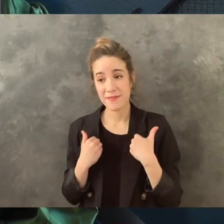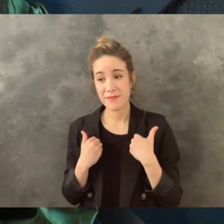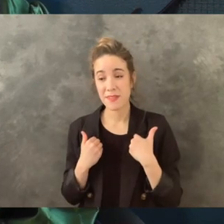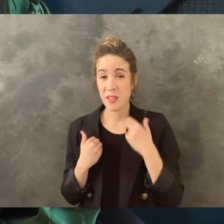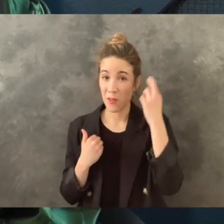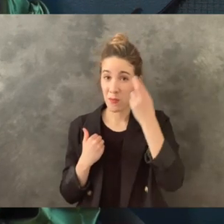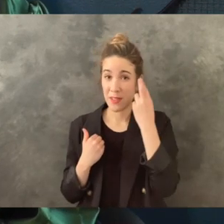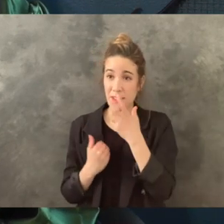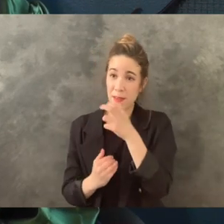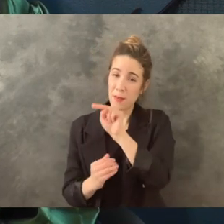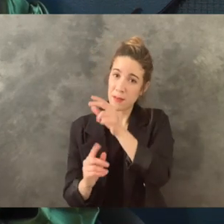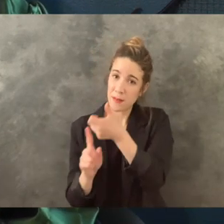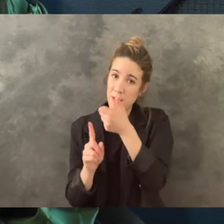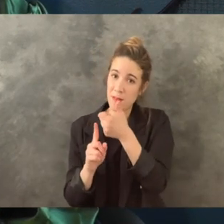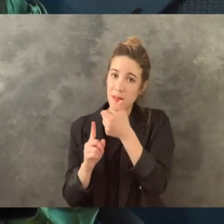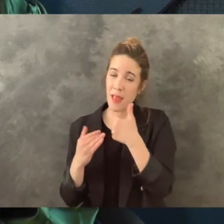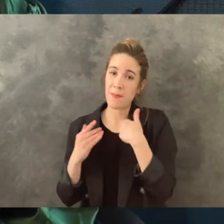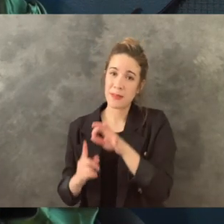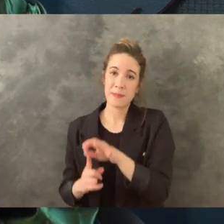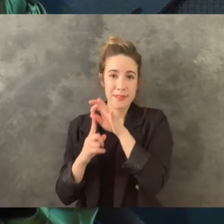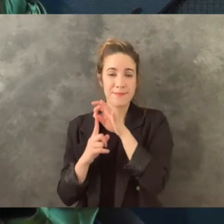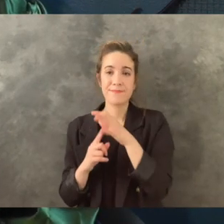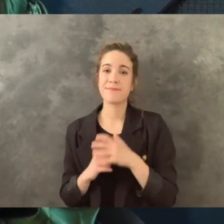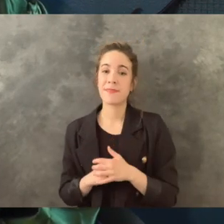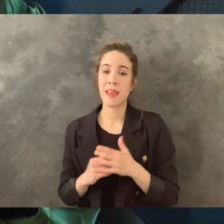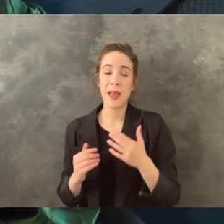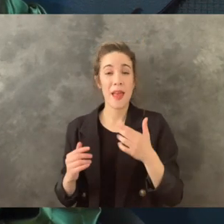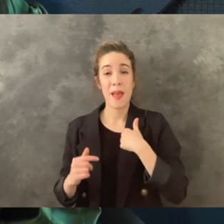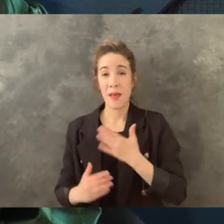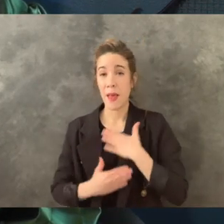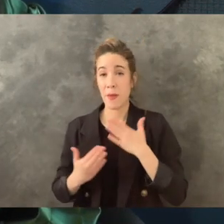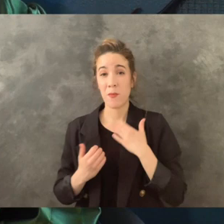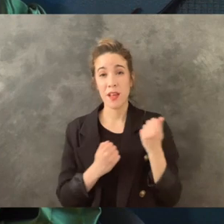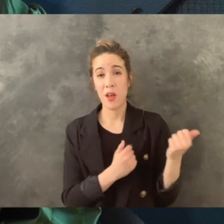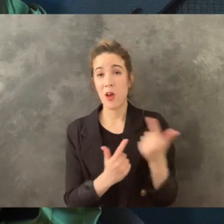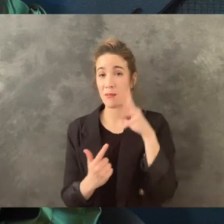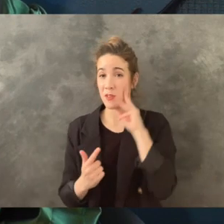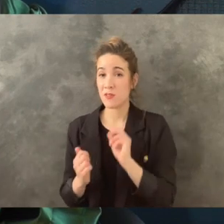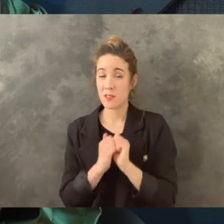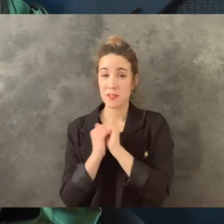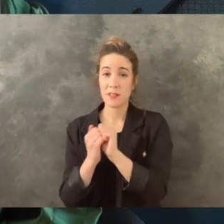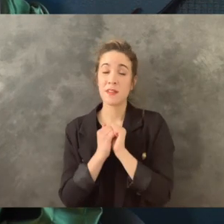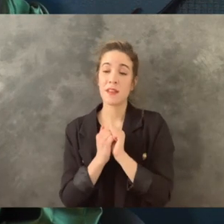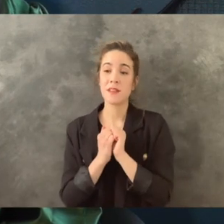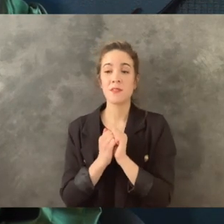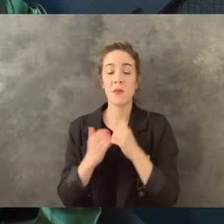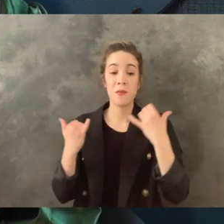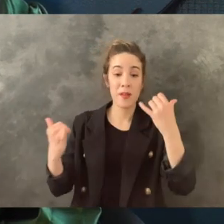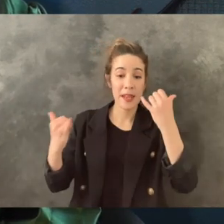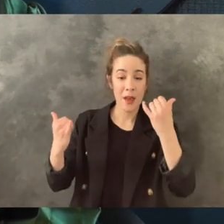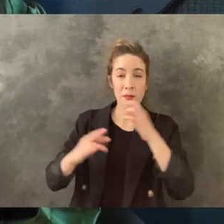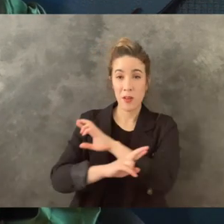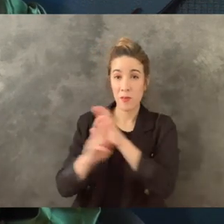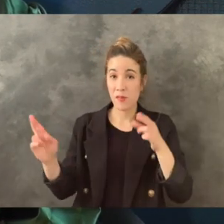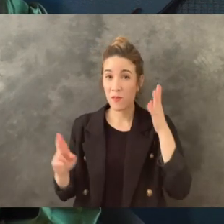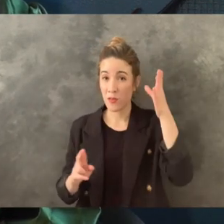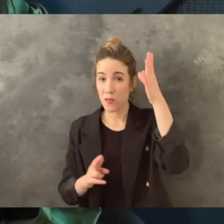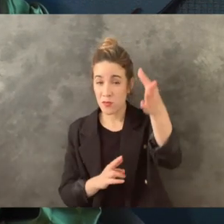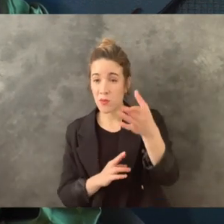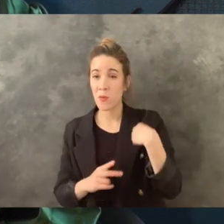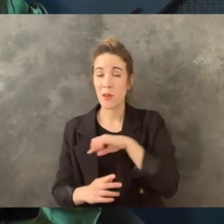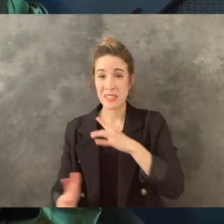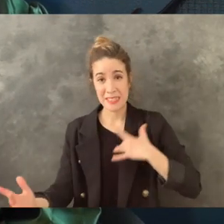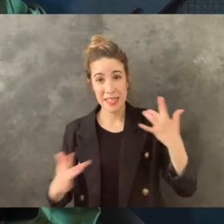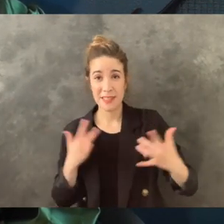noteworthy, and I'm glad we were able to experience them all together. Here's to the exciting seconds to come in the future, to the new friends, new mentors, and